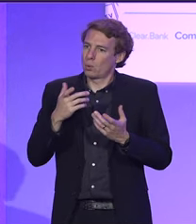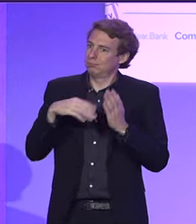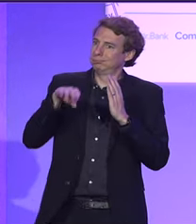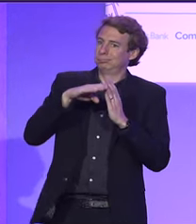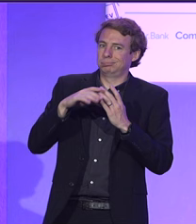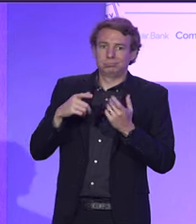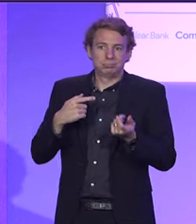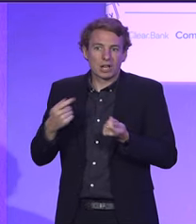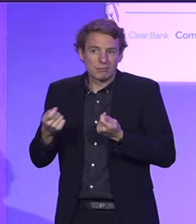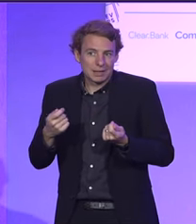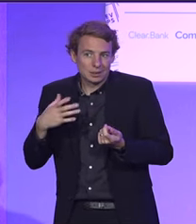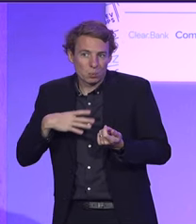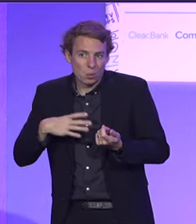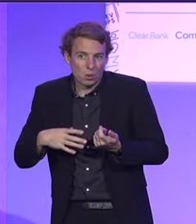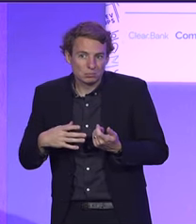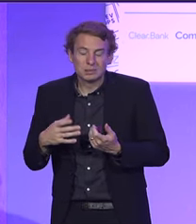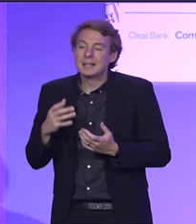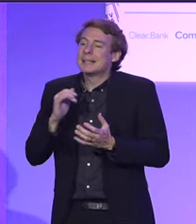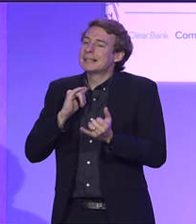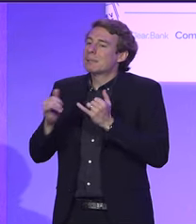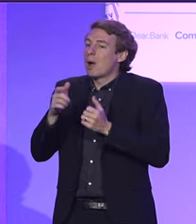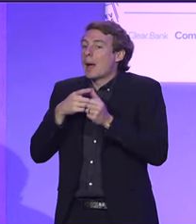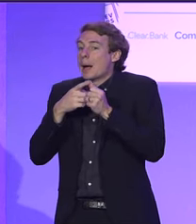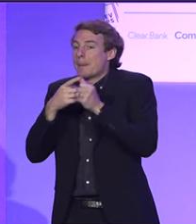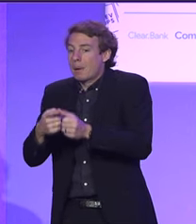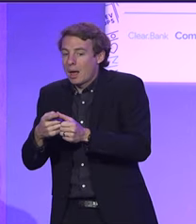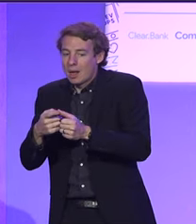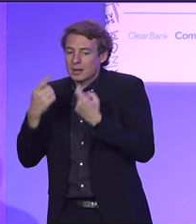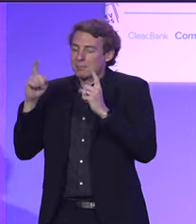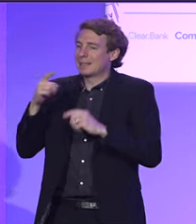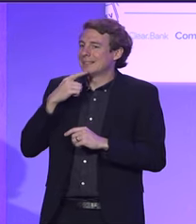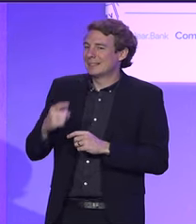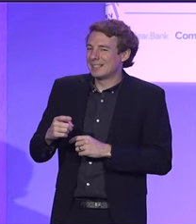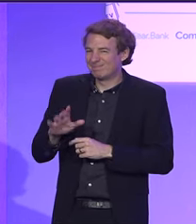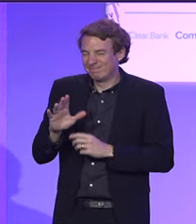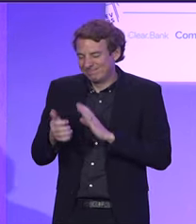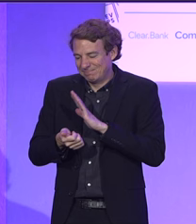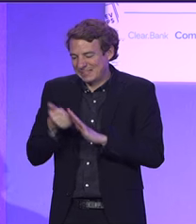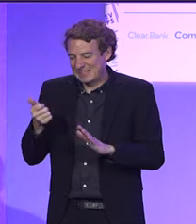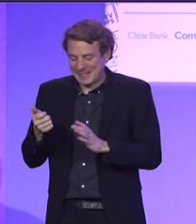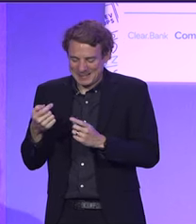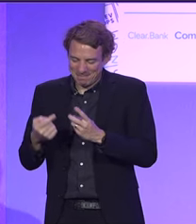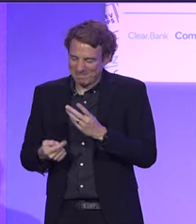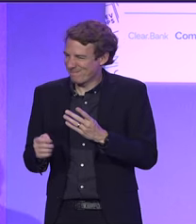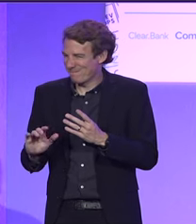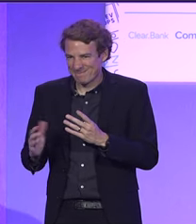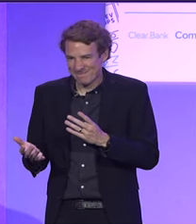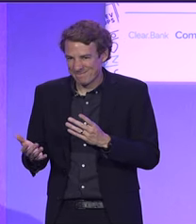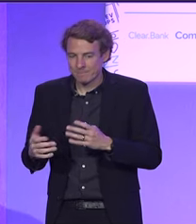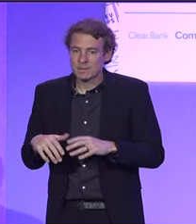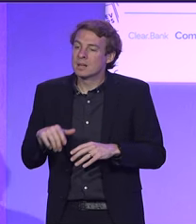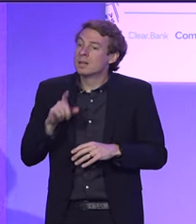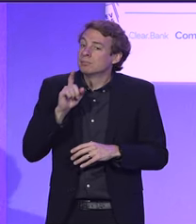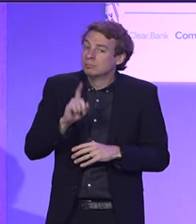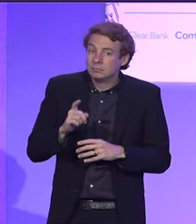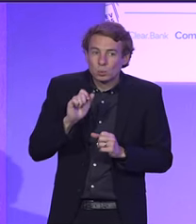that promotion, our managers tell us we don't have the skills demonstrated to get that role. But if you don't get the opportunity to show off those skills in your